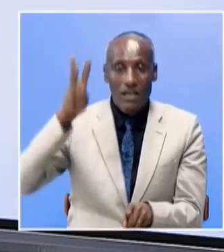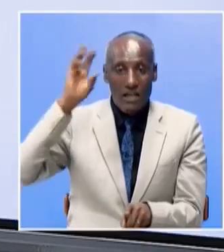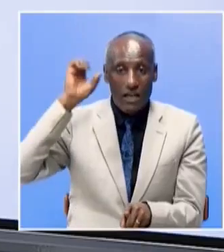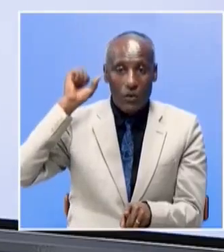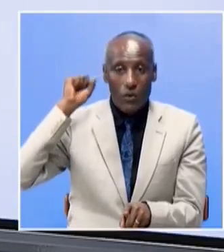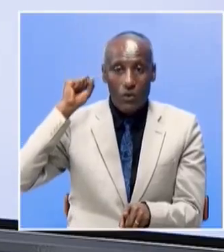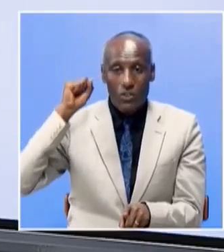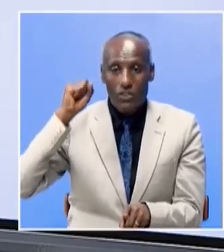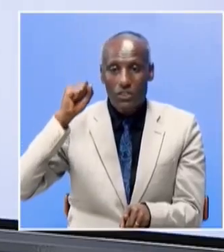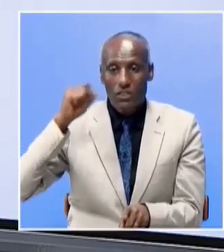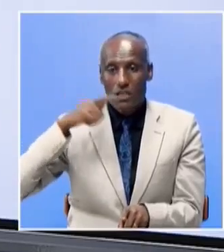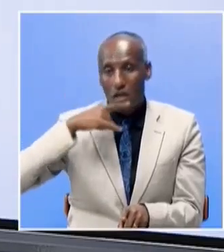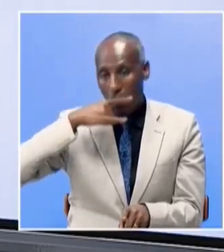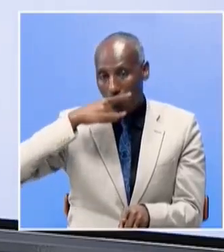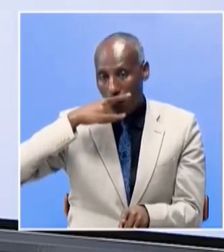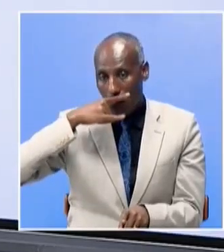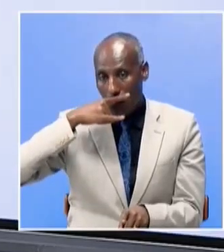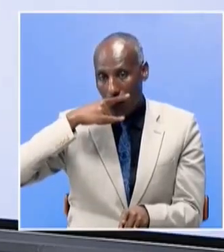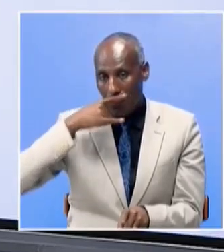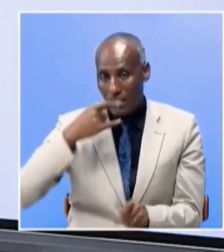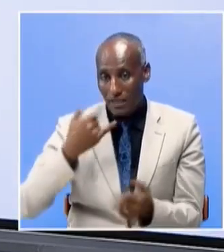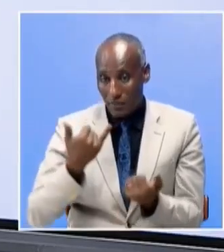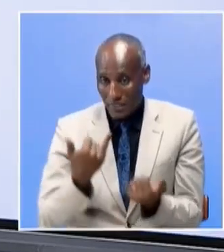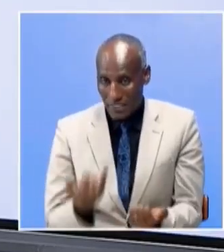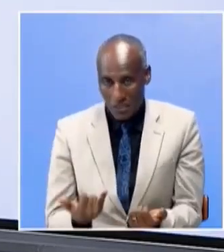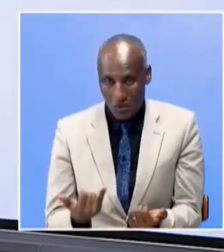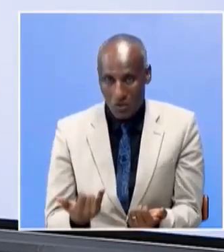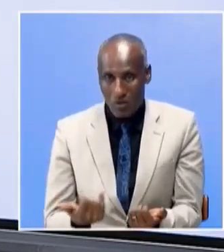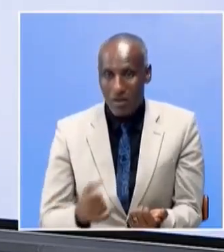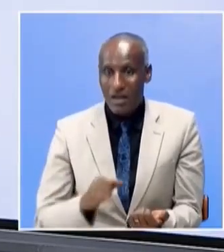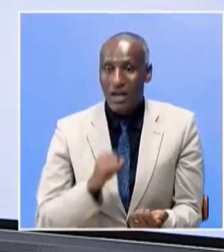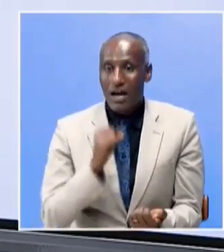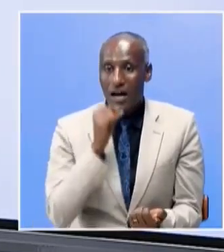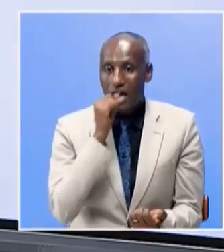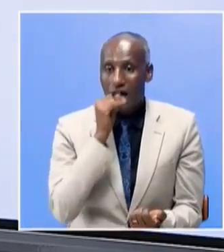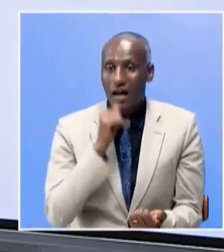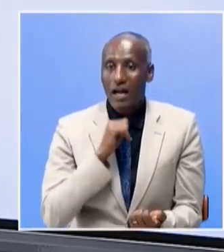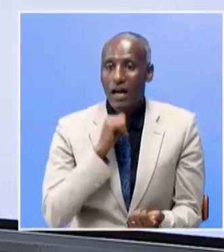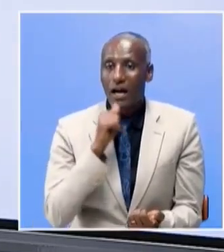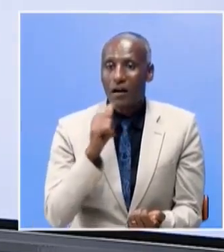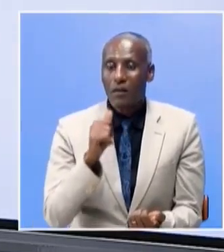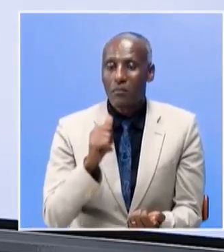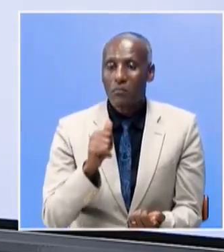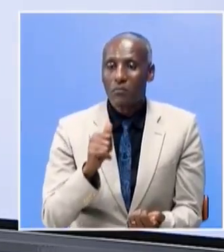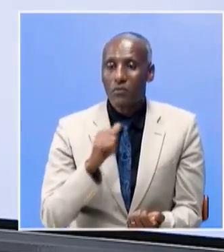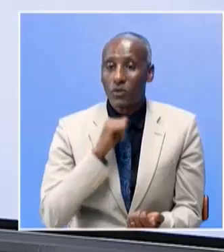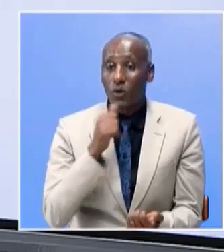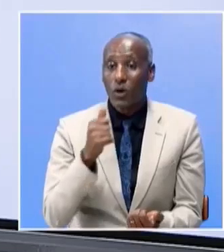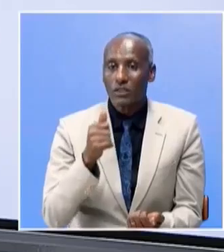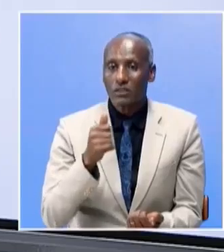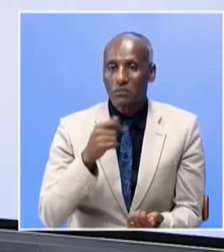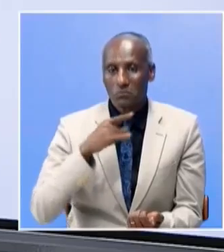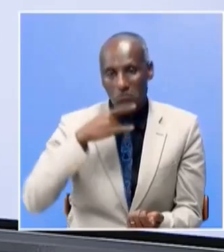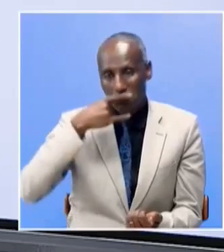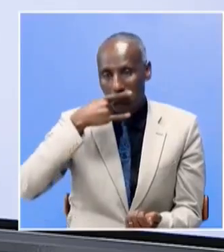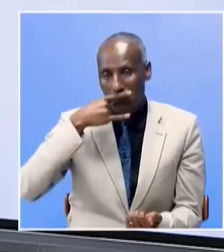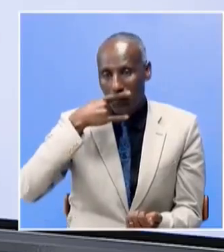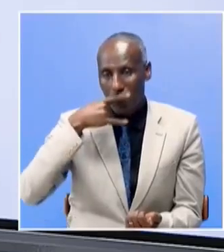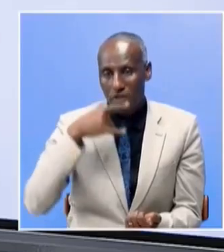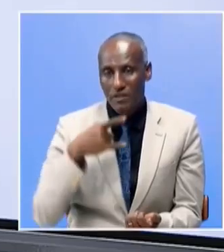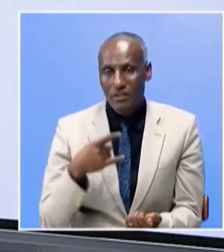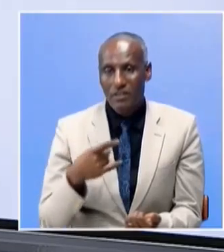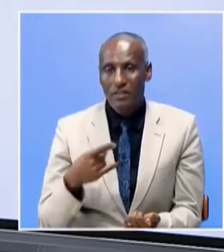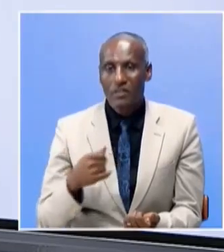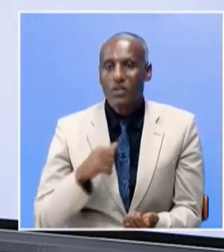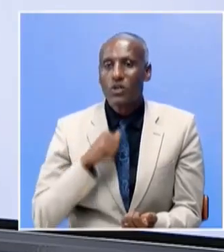not use this action. Okay? There is no longer in the present. No